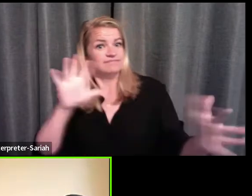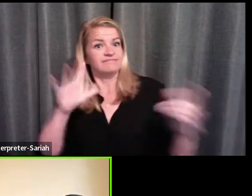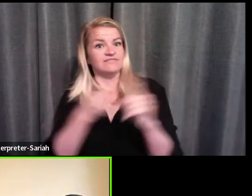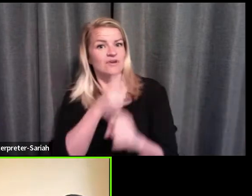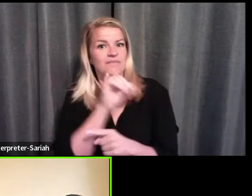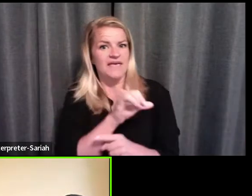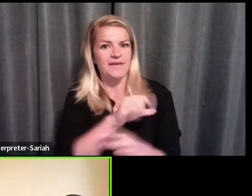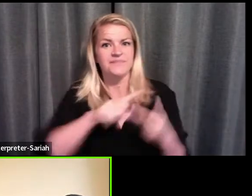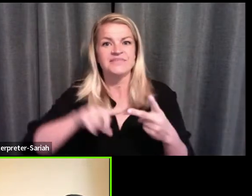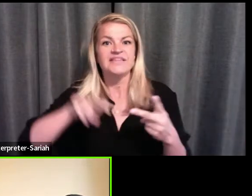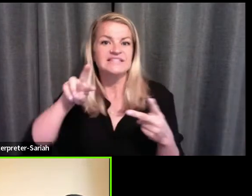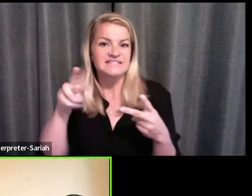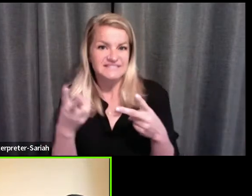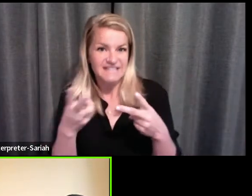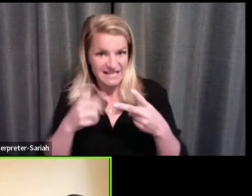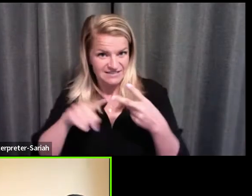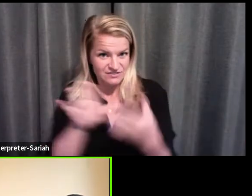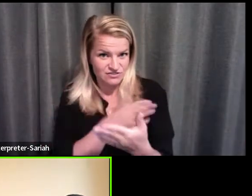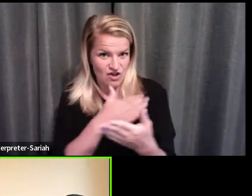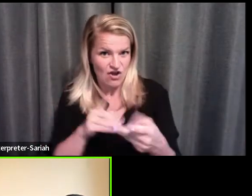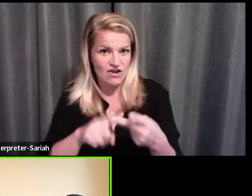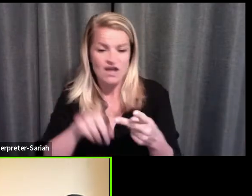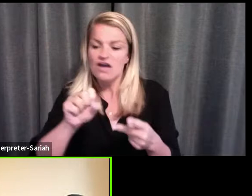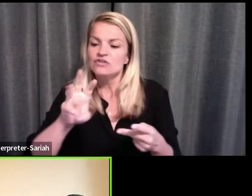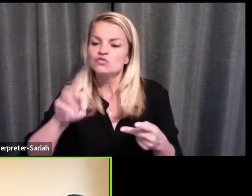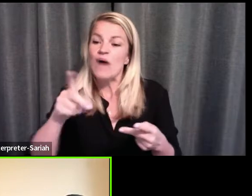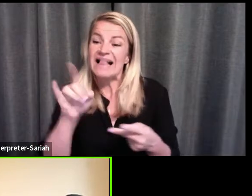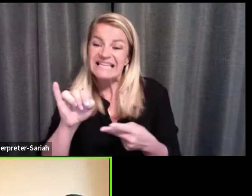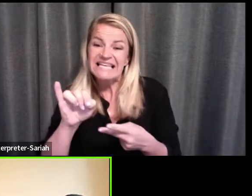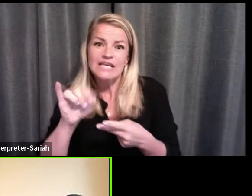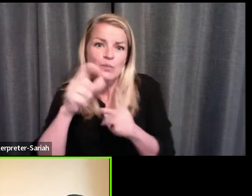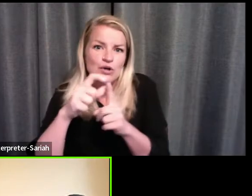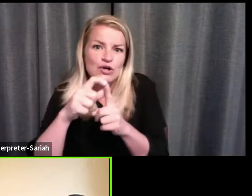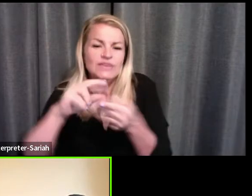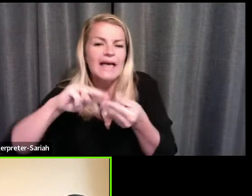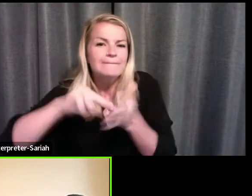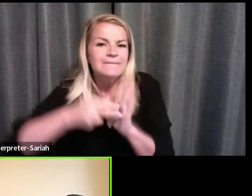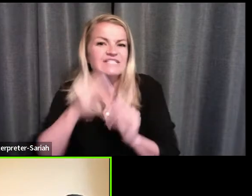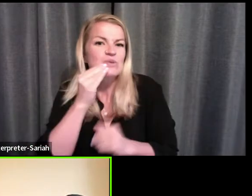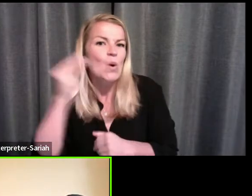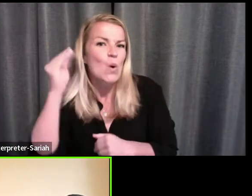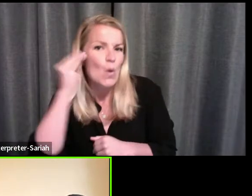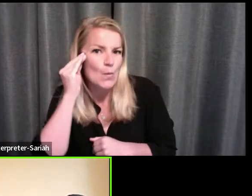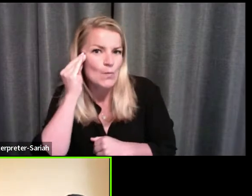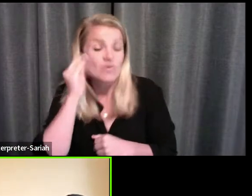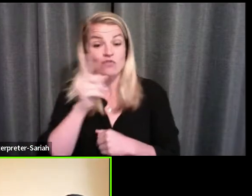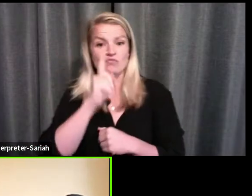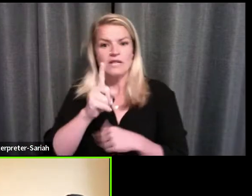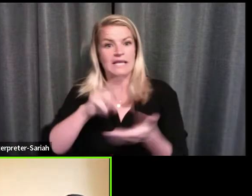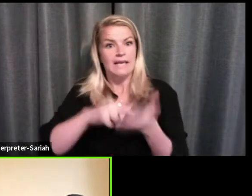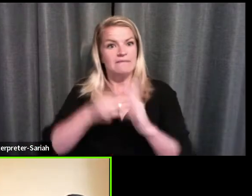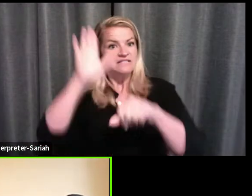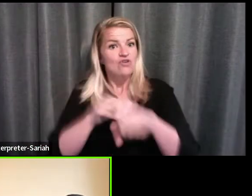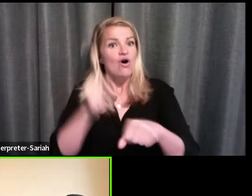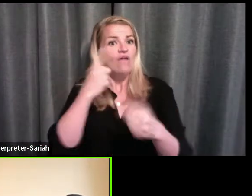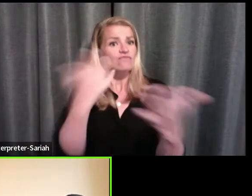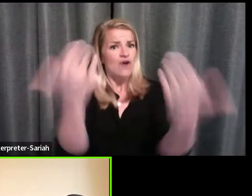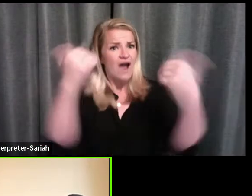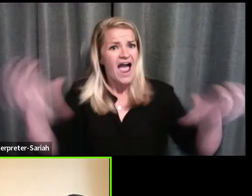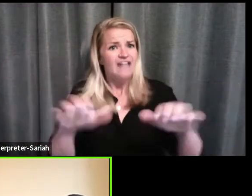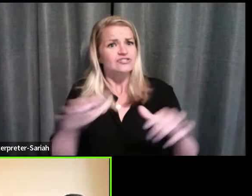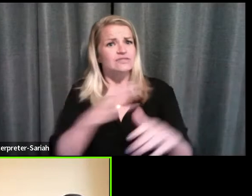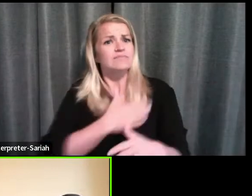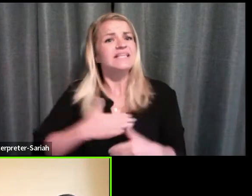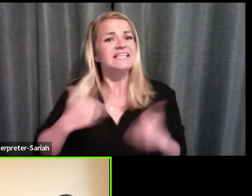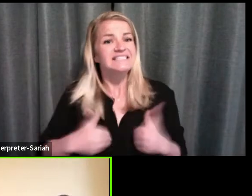titled Nyumbani, which is Swahili for home. So it's a call to action for young people to rise up as champions of peace